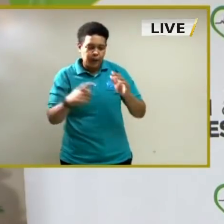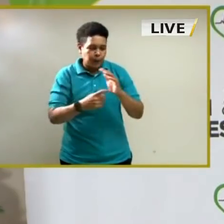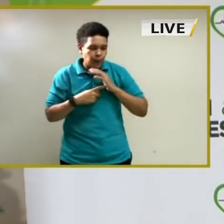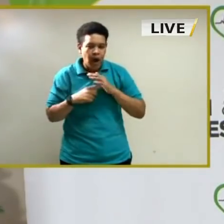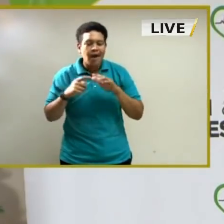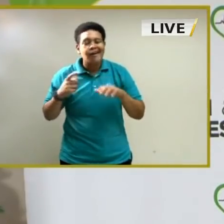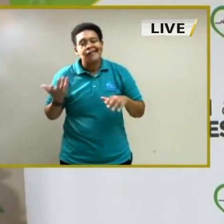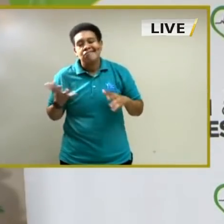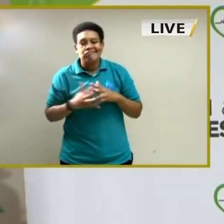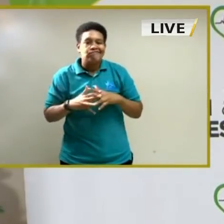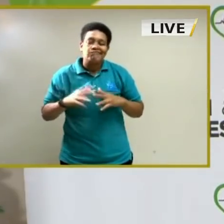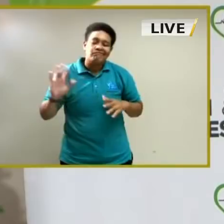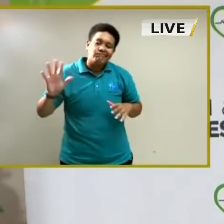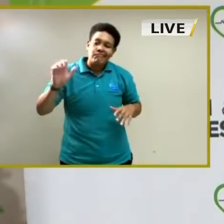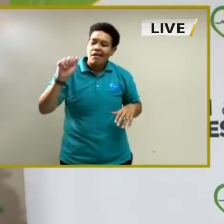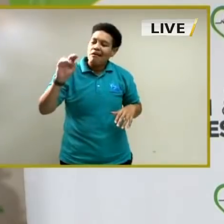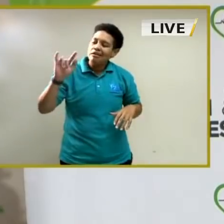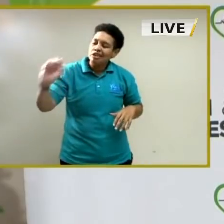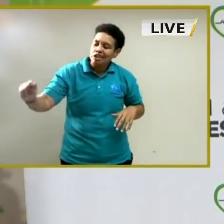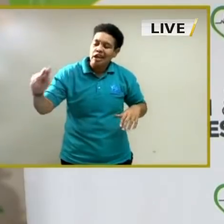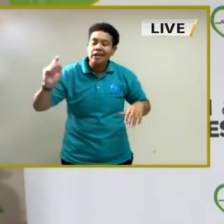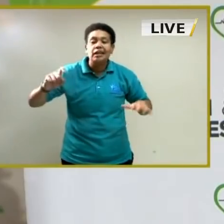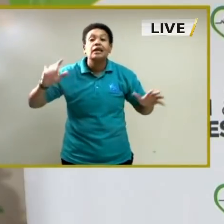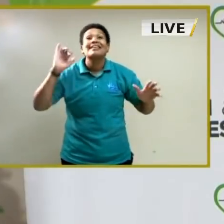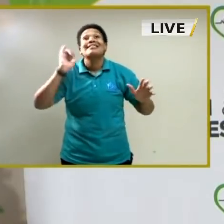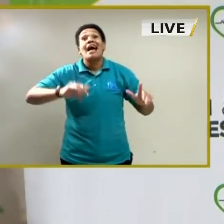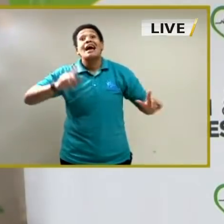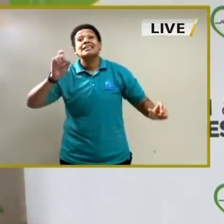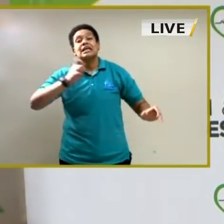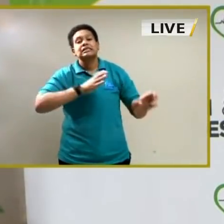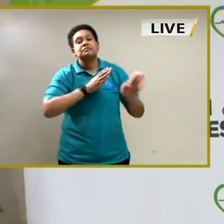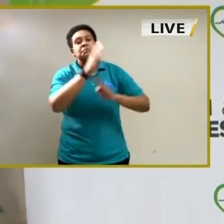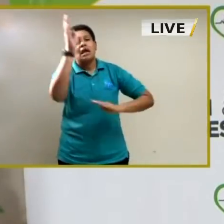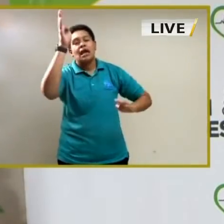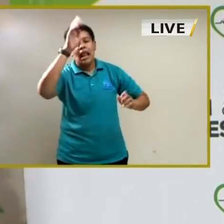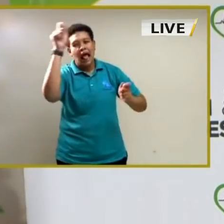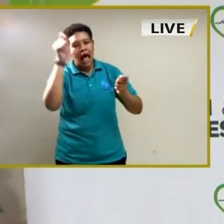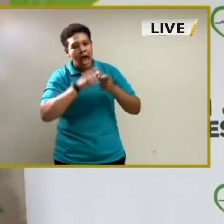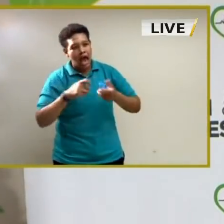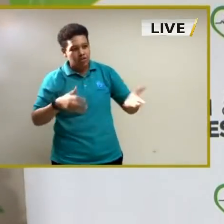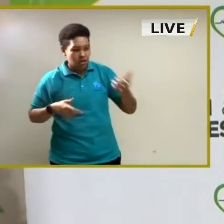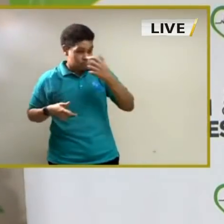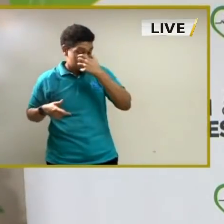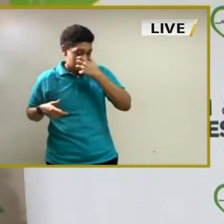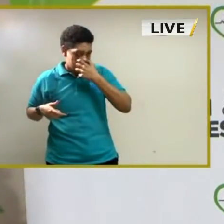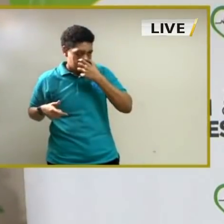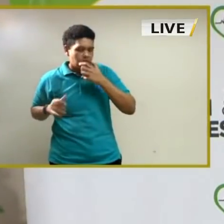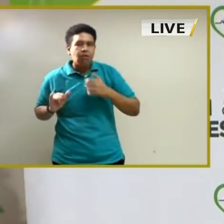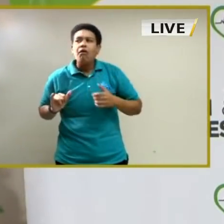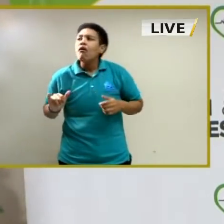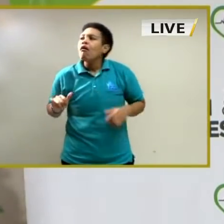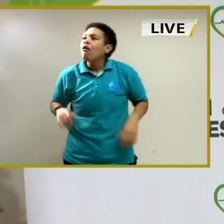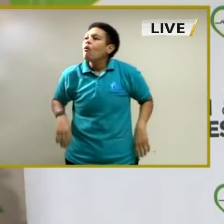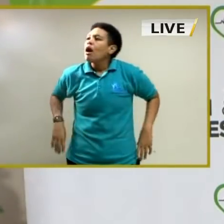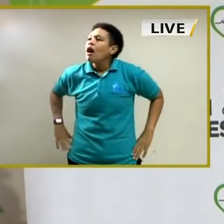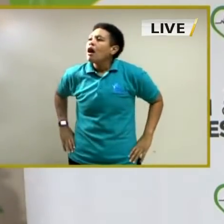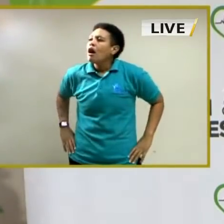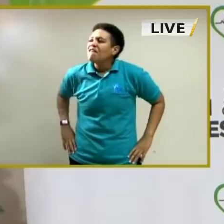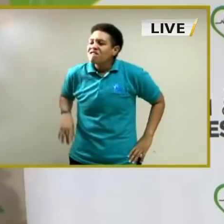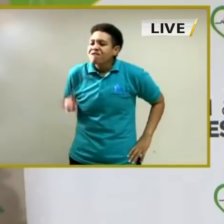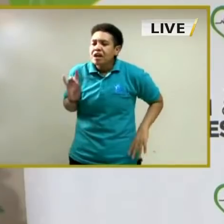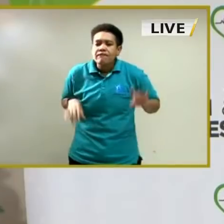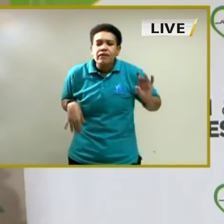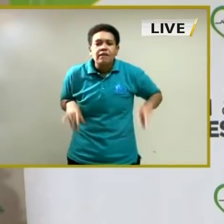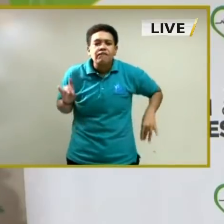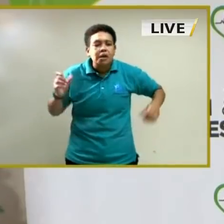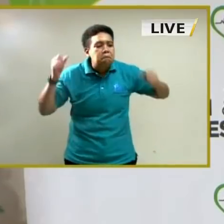That test is the most accurate, and what we are seeing is that we're picking up quite a